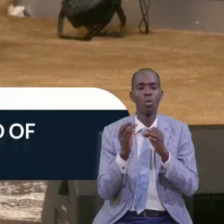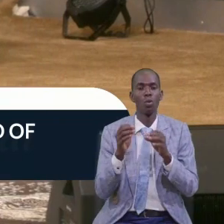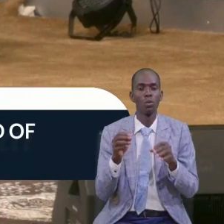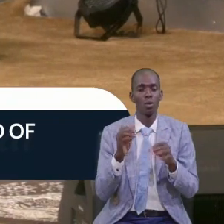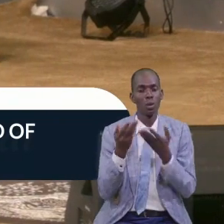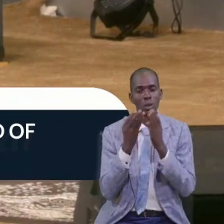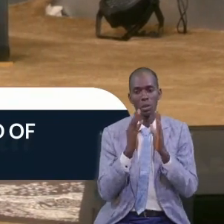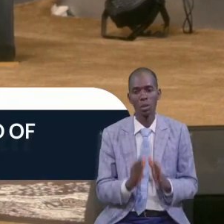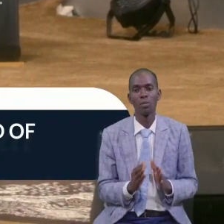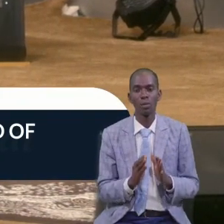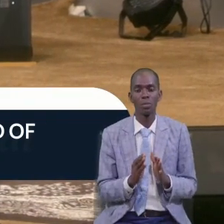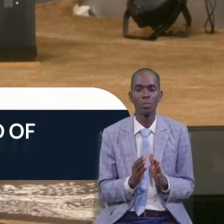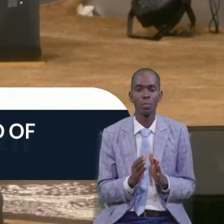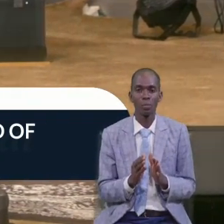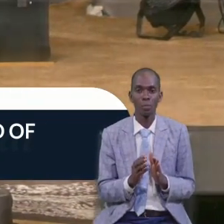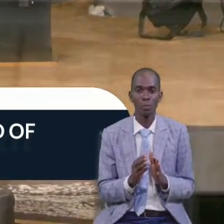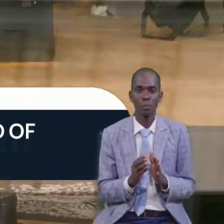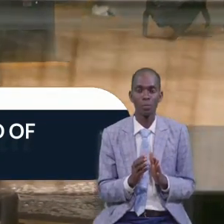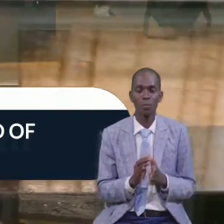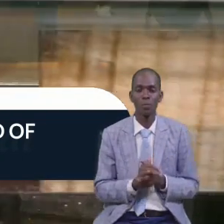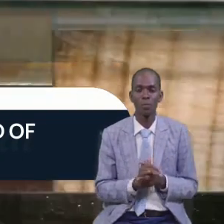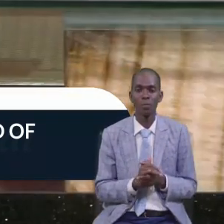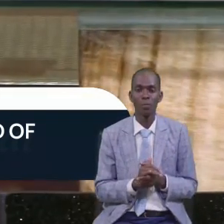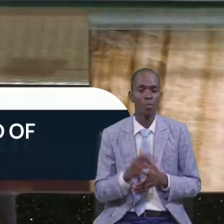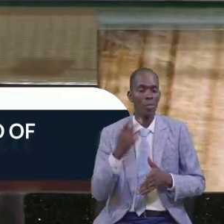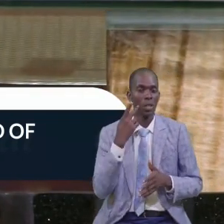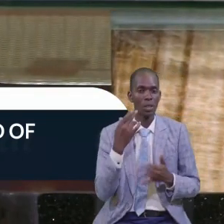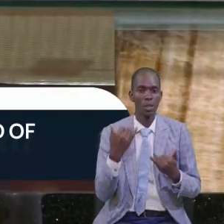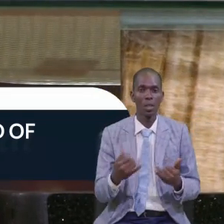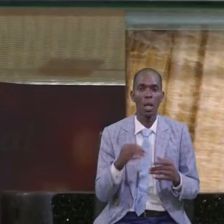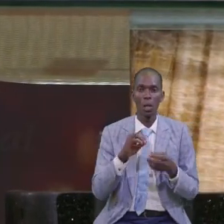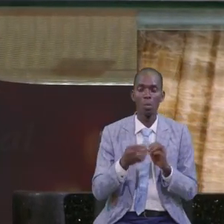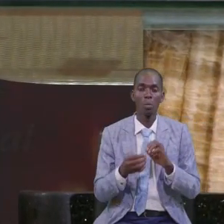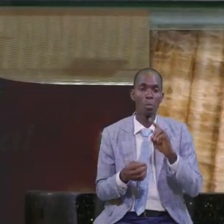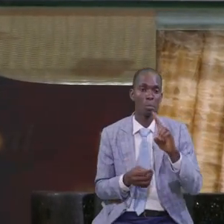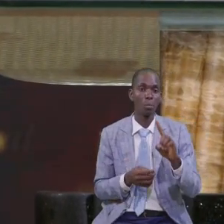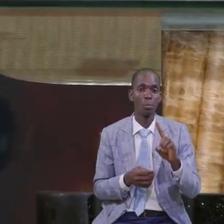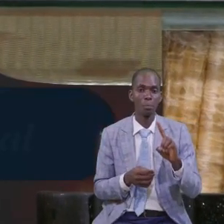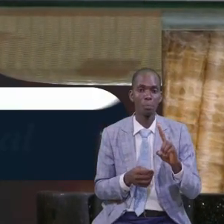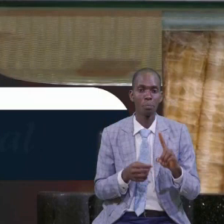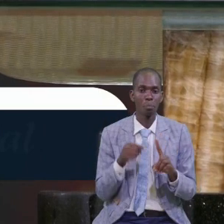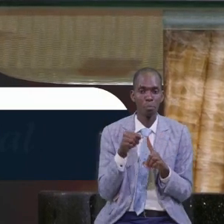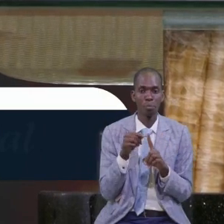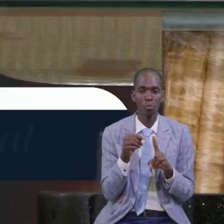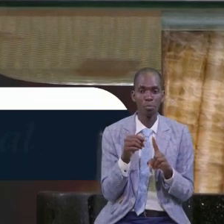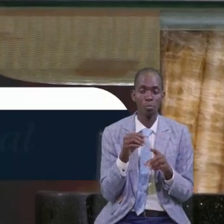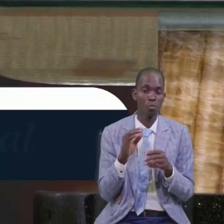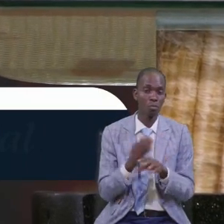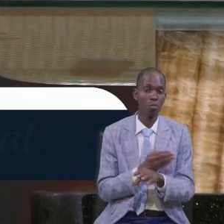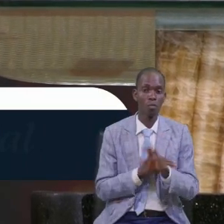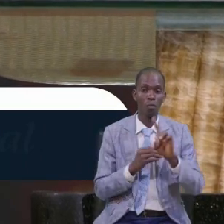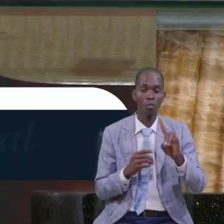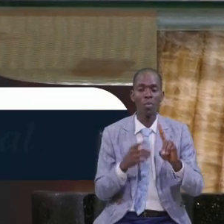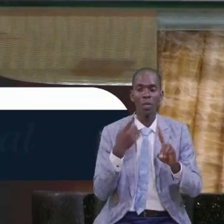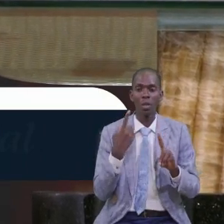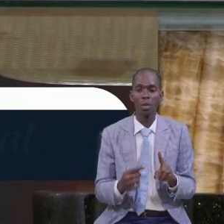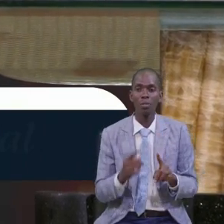servanthood of a trustworthy servant. Let's look at number one. Number one, the